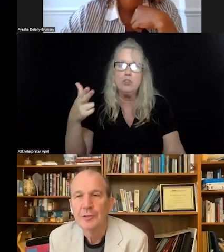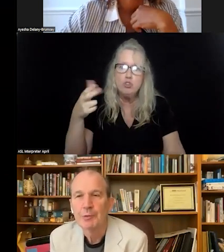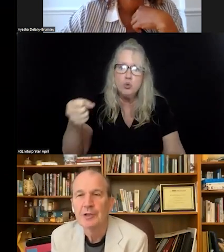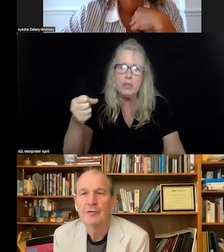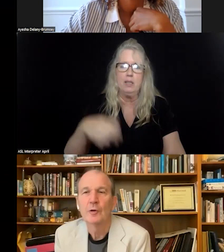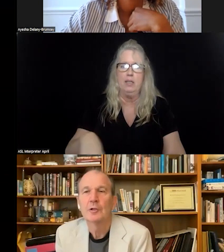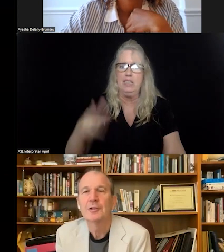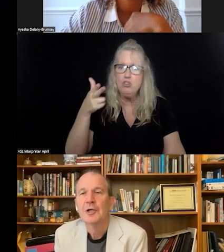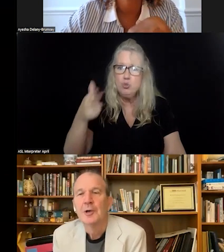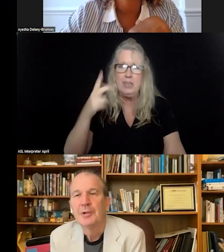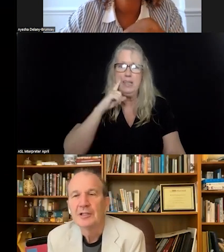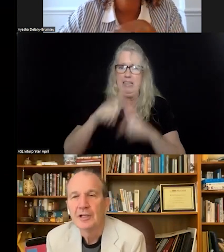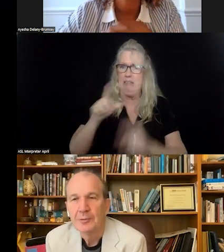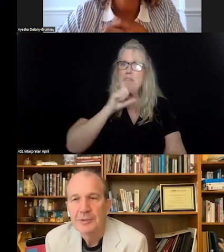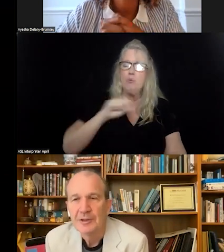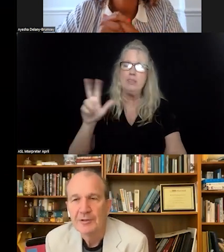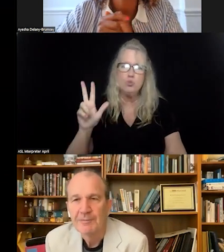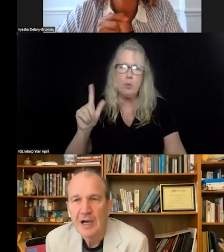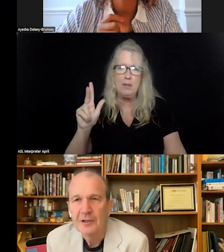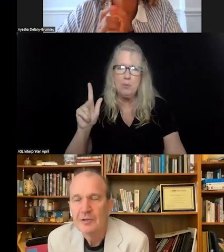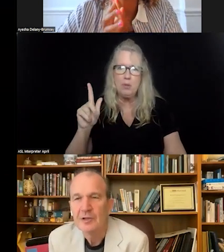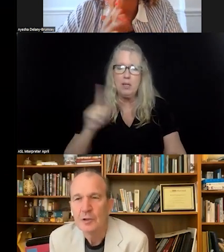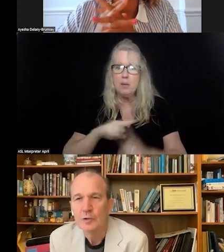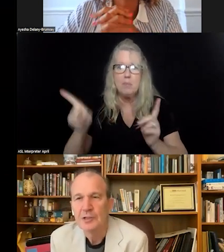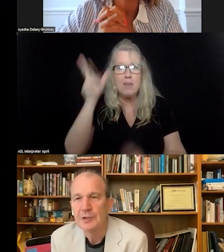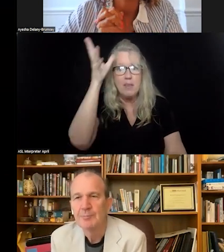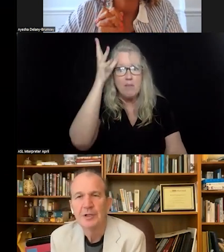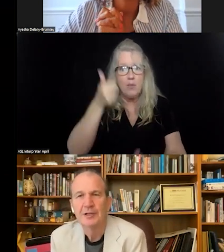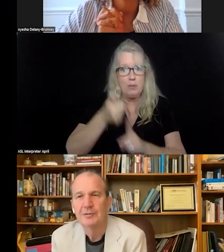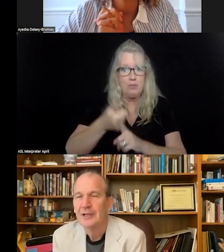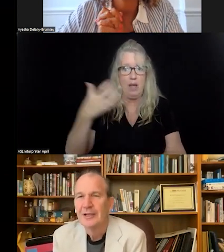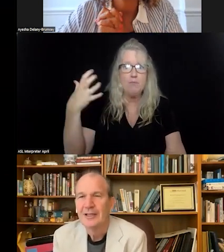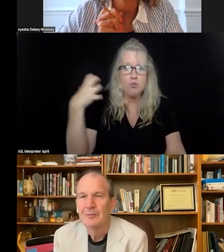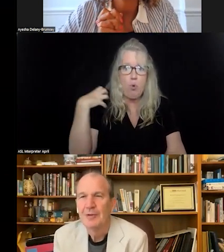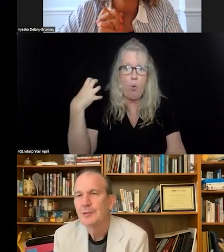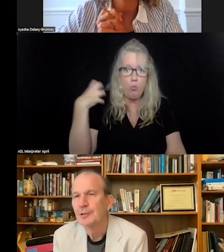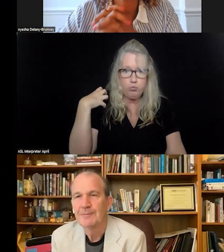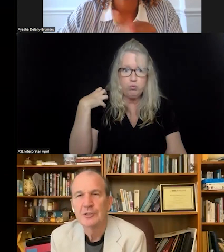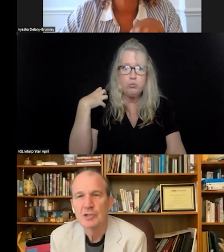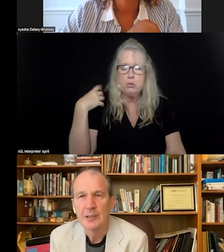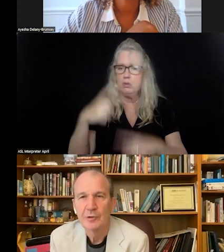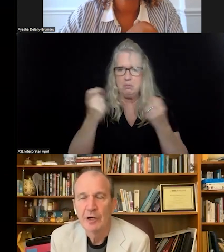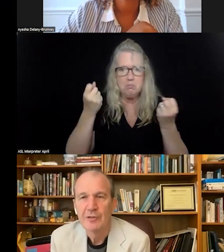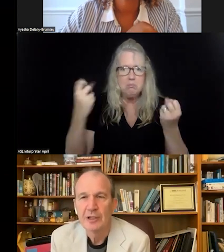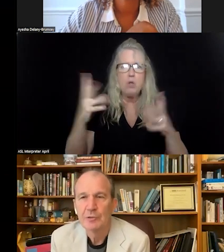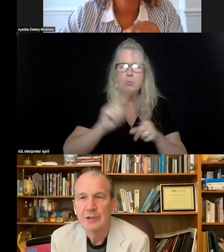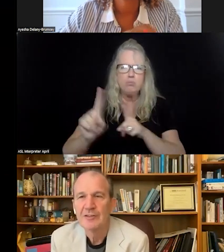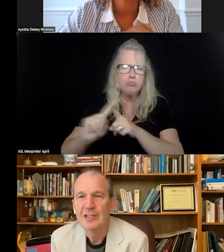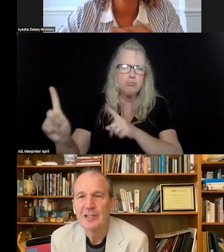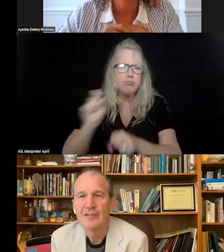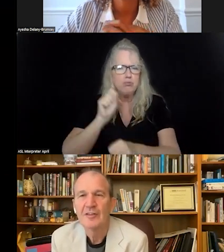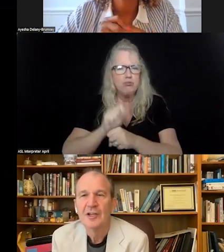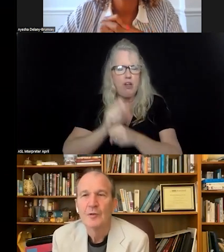was 23 years old. But the father was a coach. He'd been in multiple different jobs across the country,